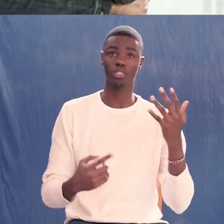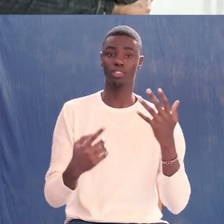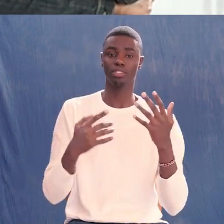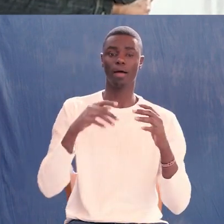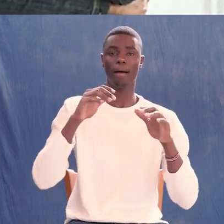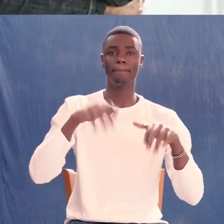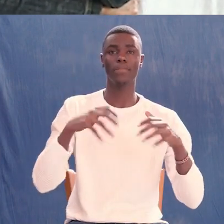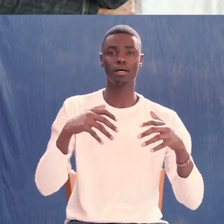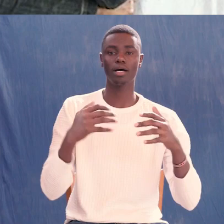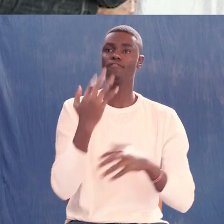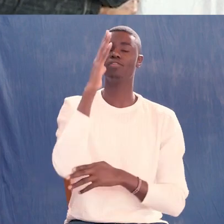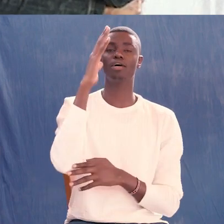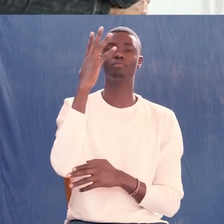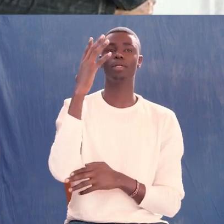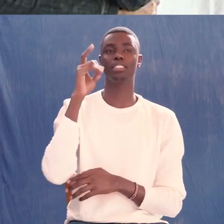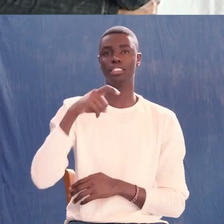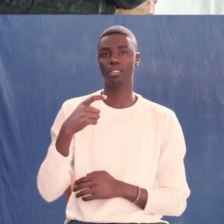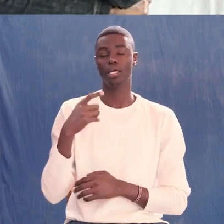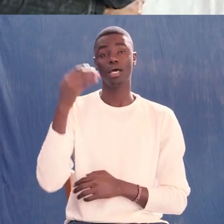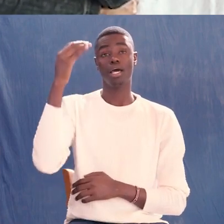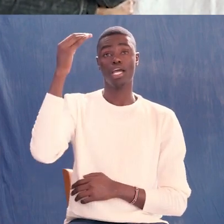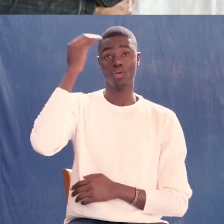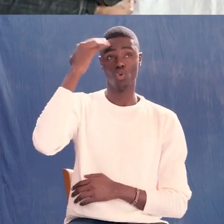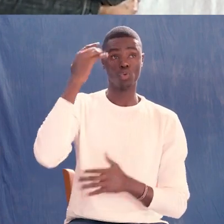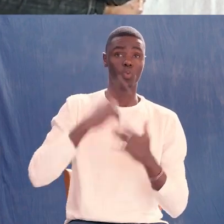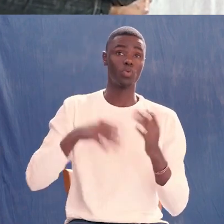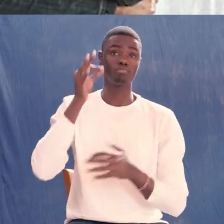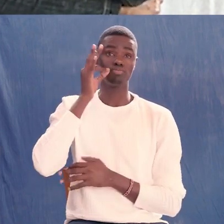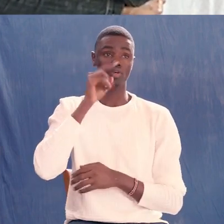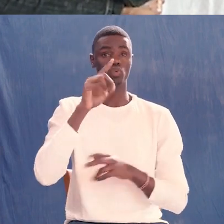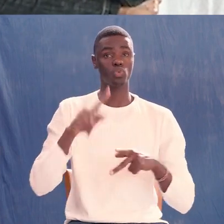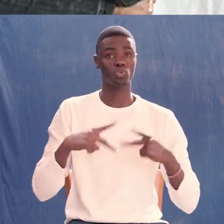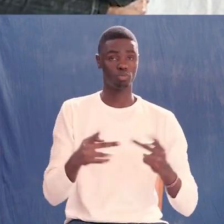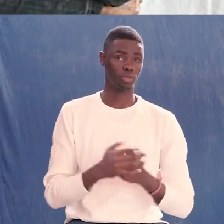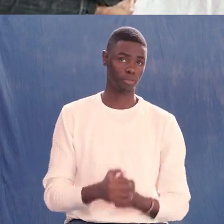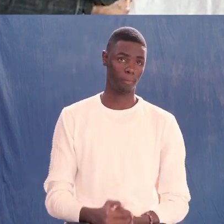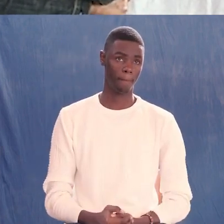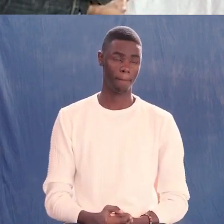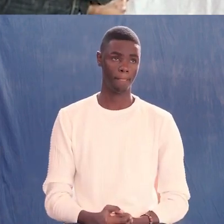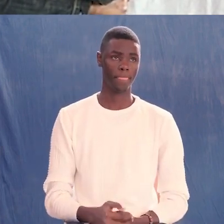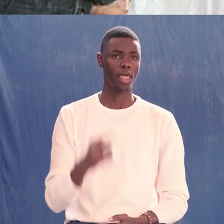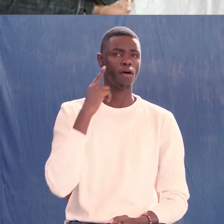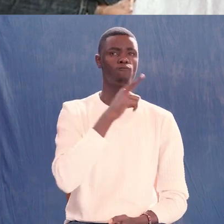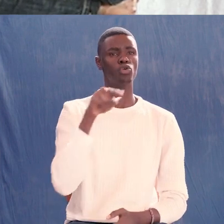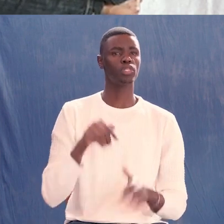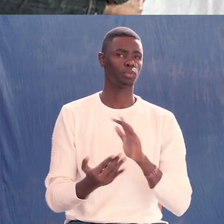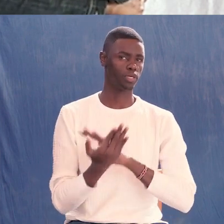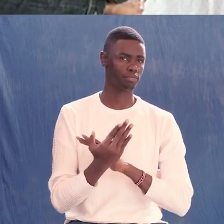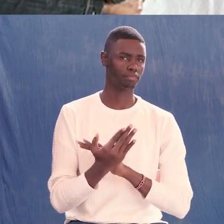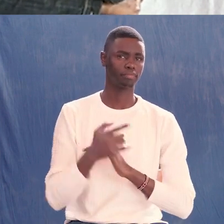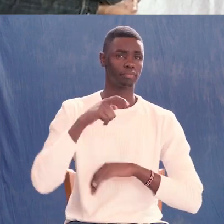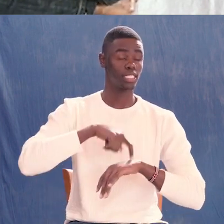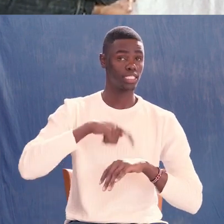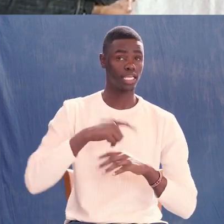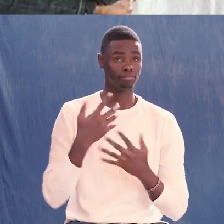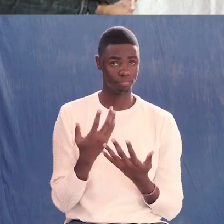It's the gardener who knows what kind of fruit he wants you to produce. And for you this morning it's a time